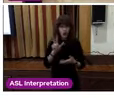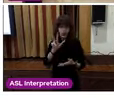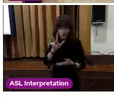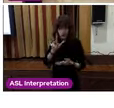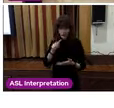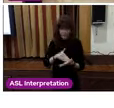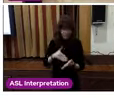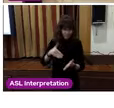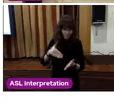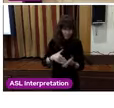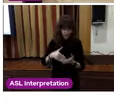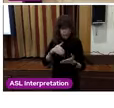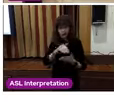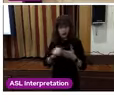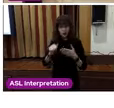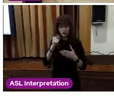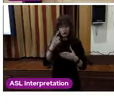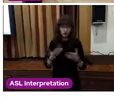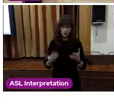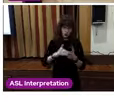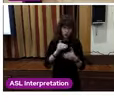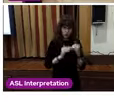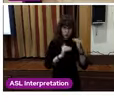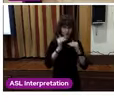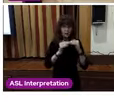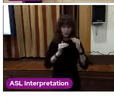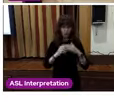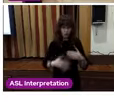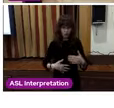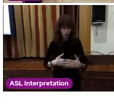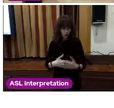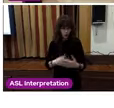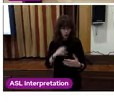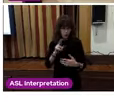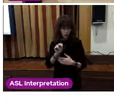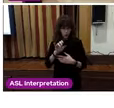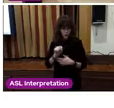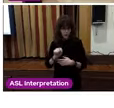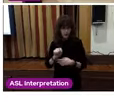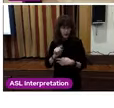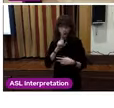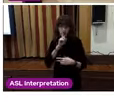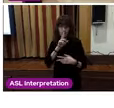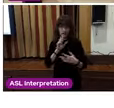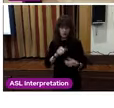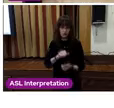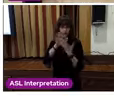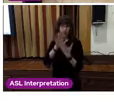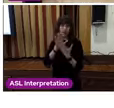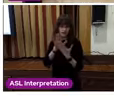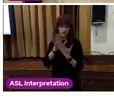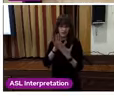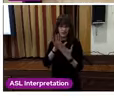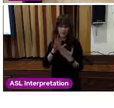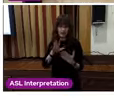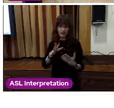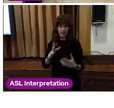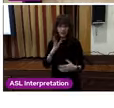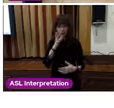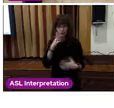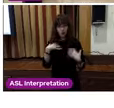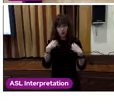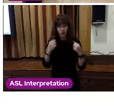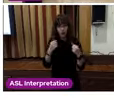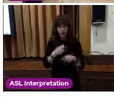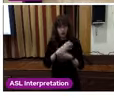to rebuild the OBGYN unit and tackle the maternal health crisis with black and brown women in our community.